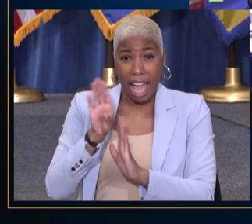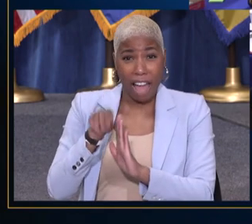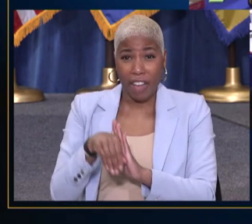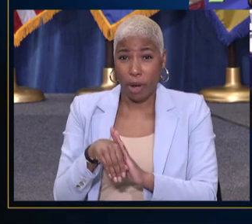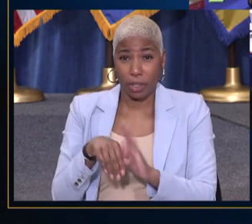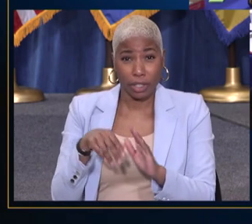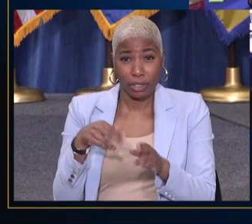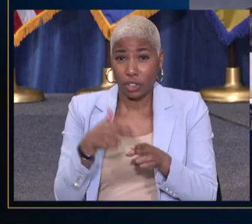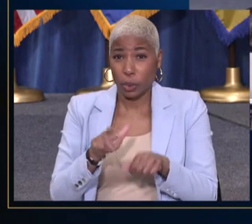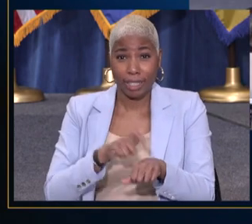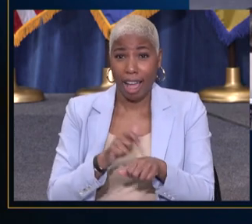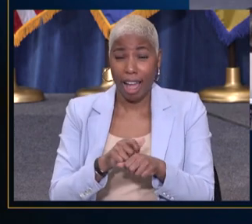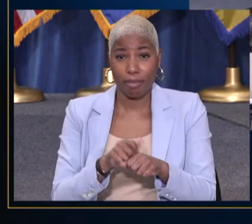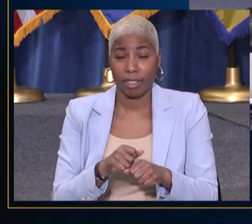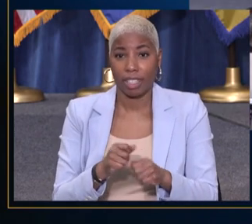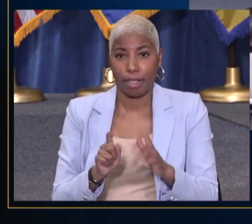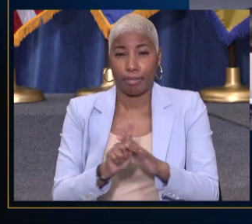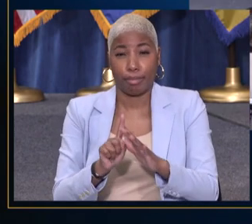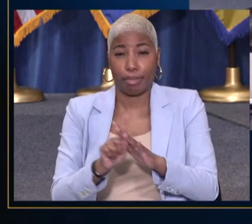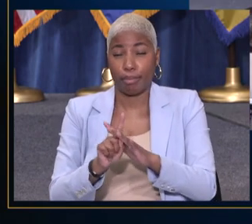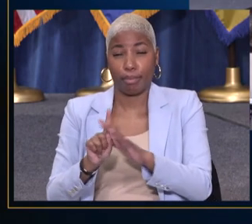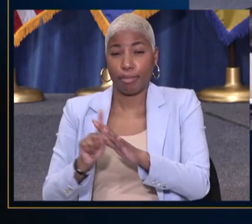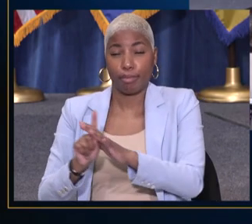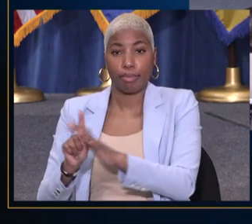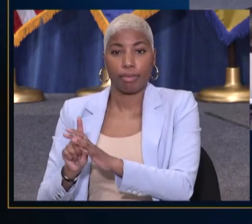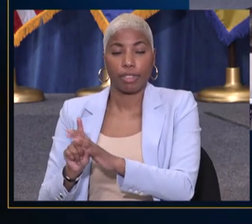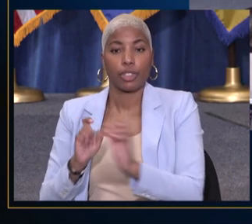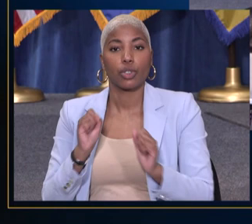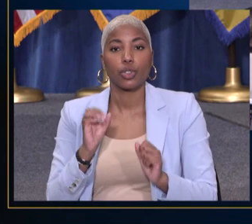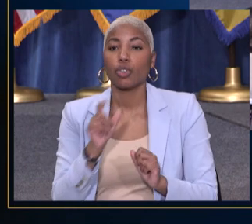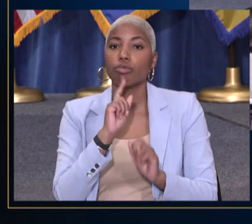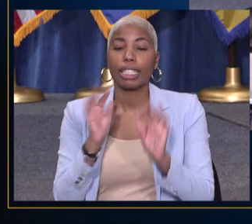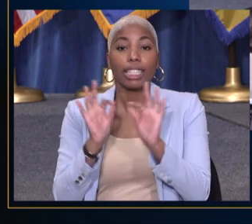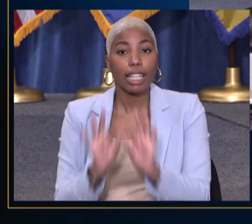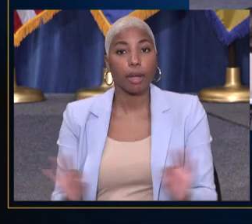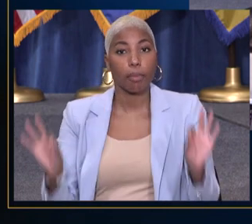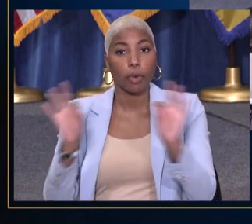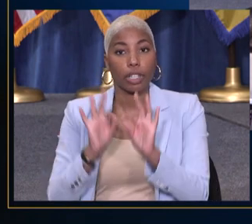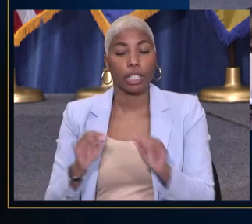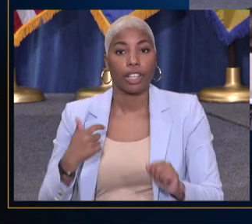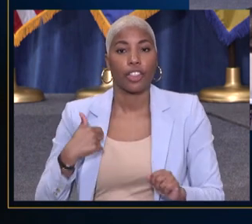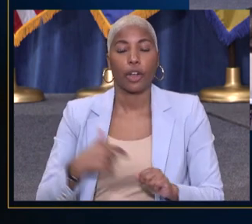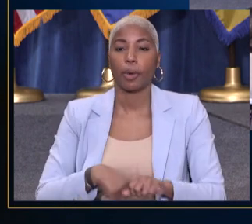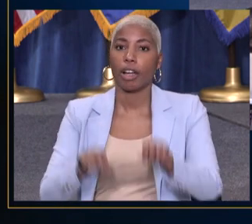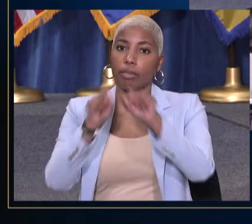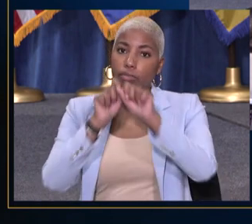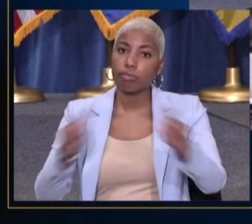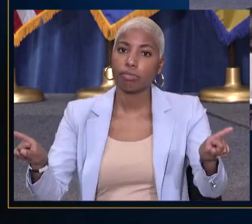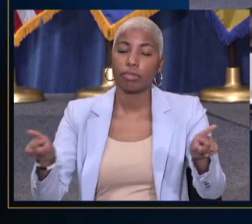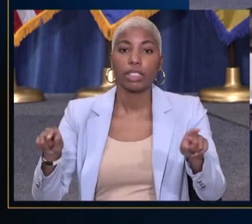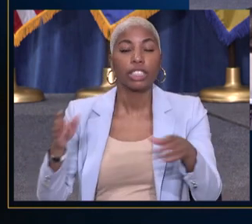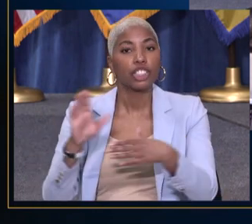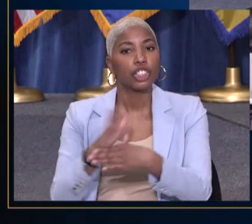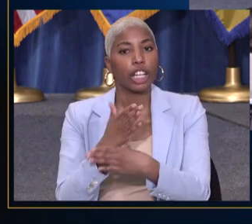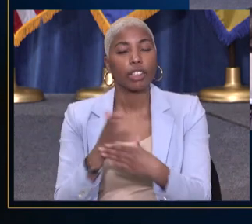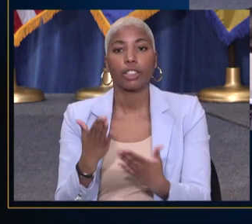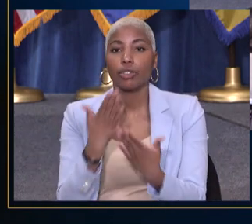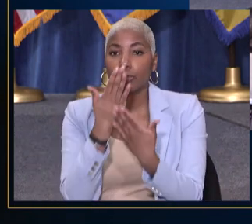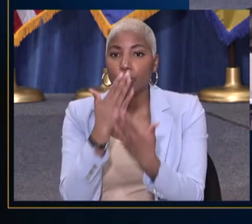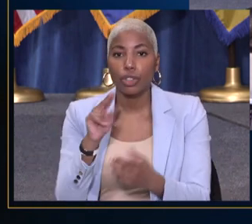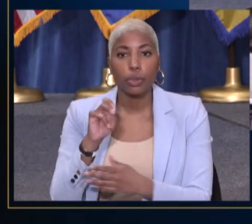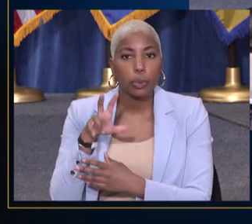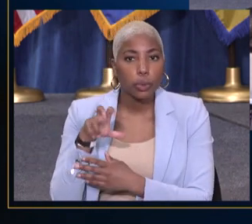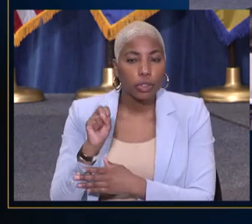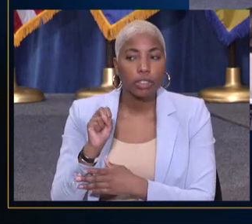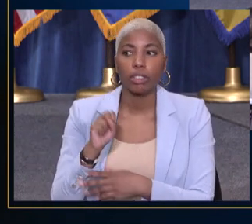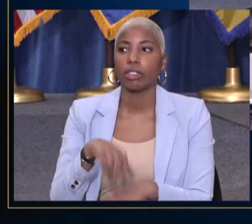much time we had here. So it's so important that we be everywhere sharing the good news, trusted